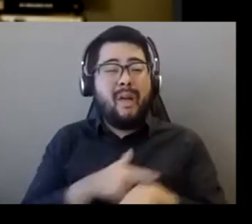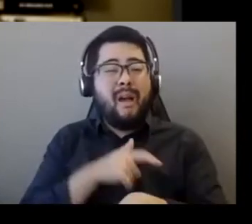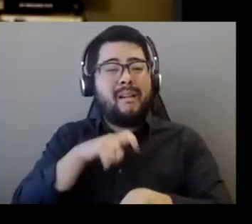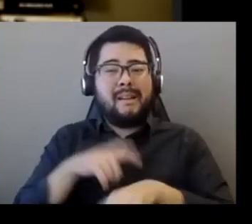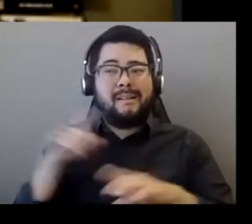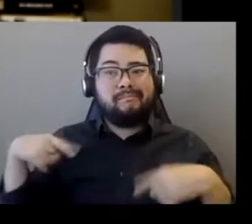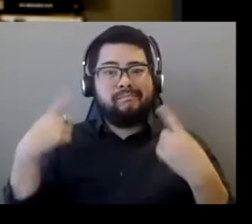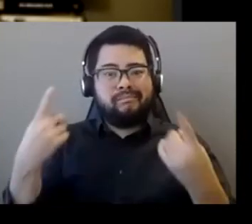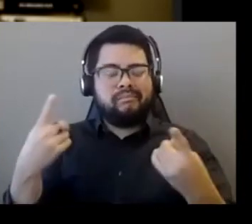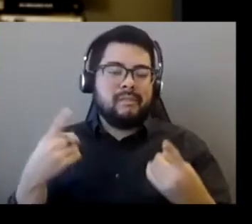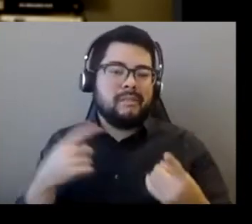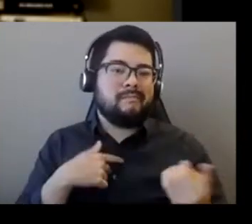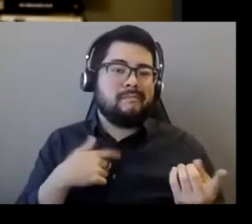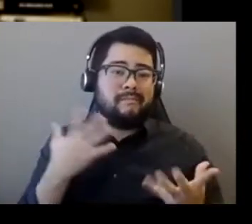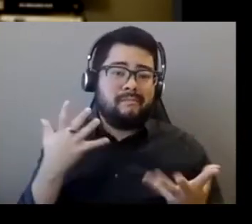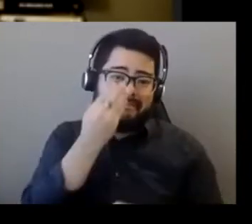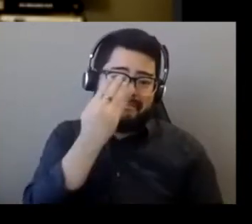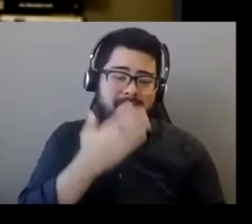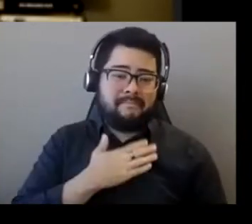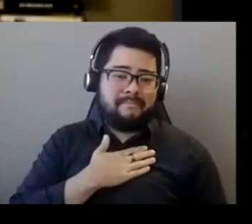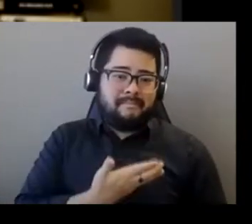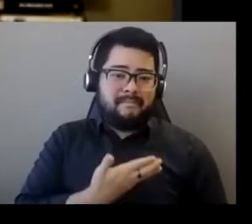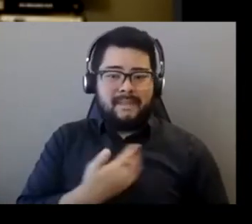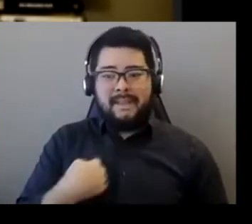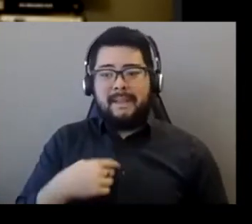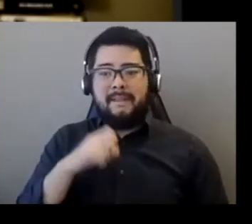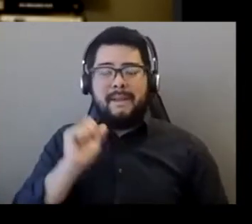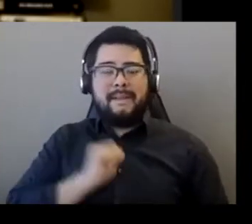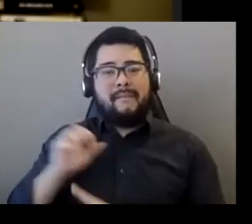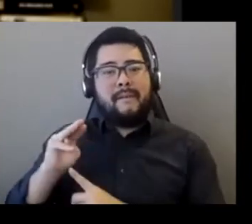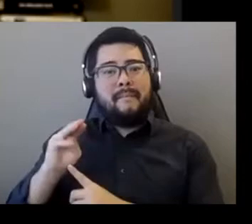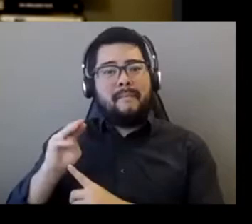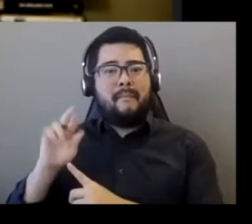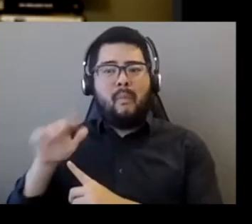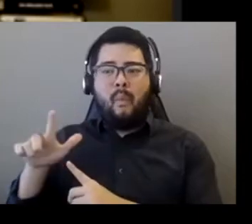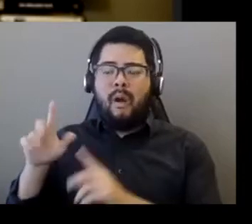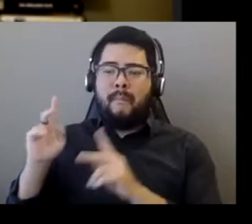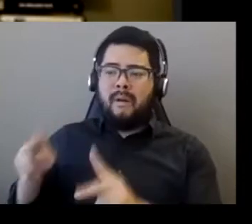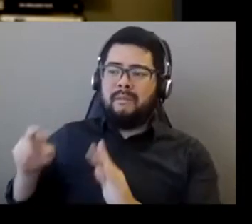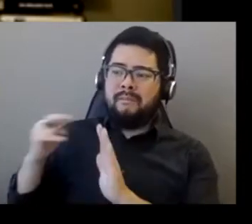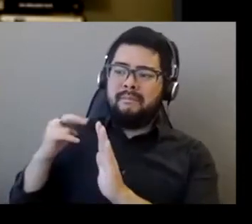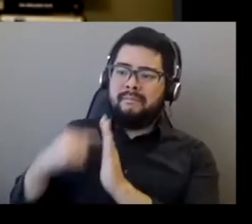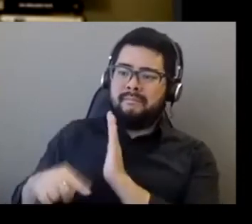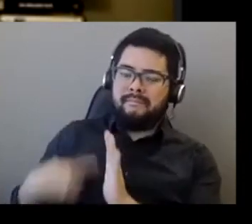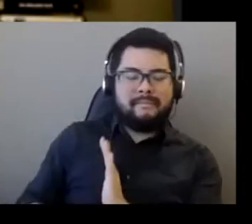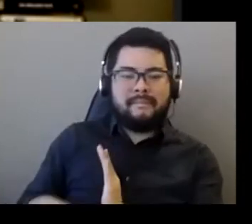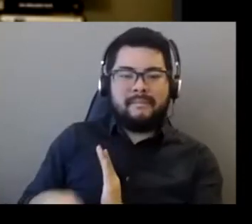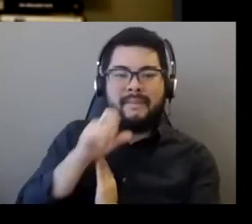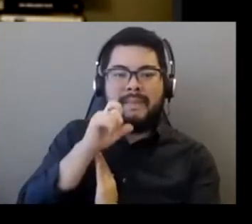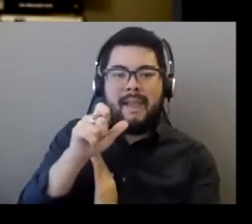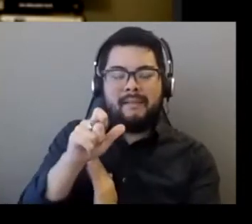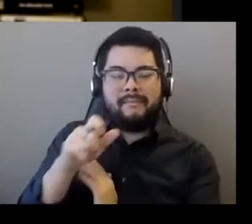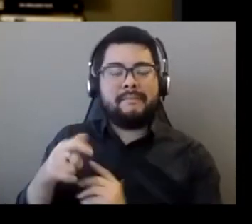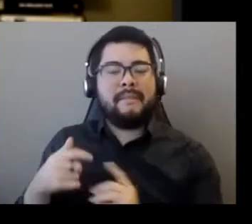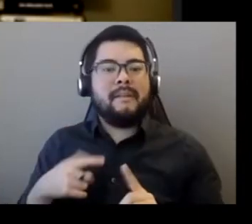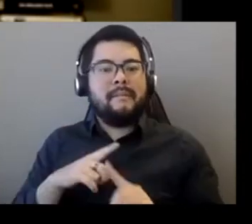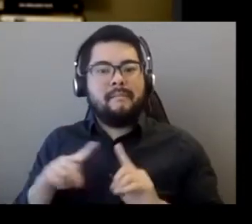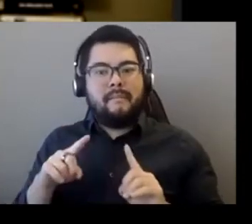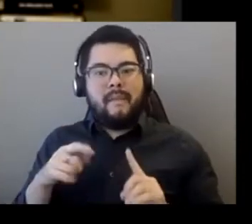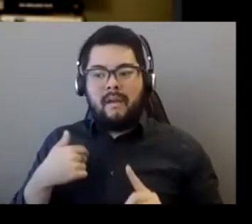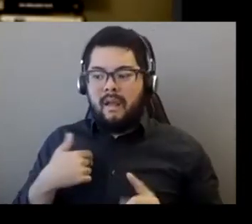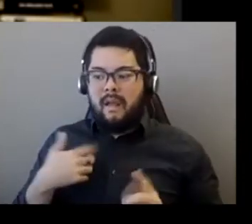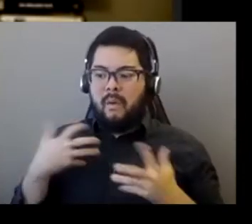I'll admit to you, it's not easy. So I'm not a moralizer on these things. But I do think that there are lots of people, and I've seen